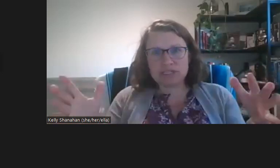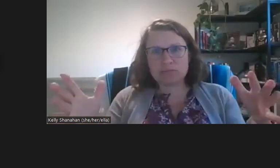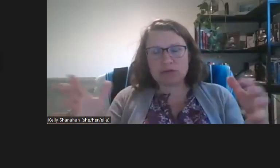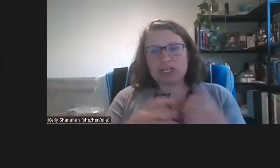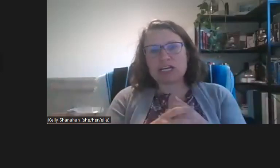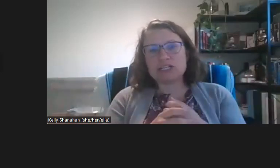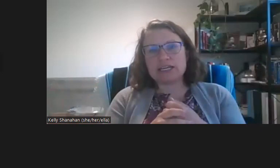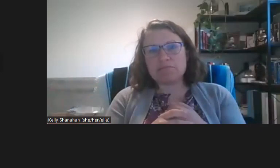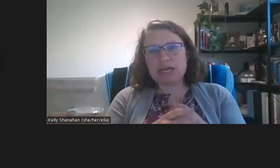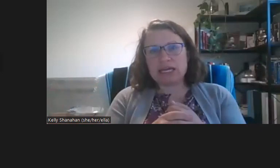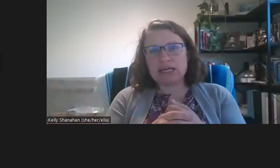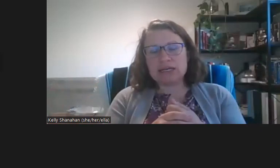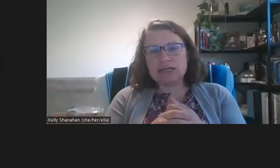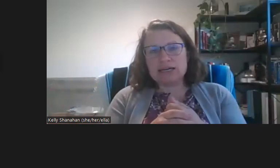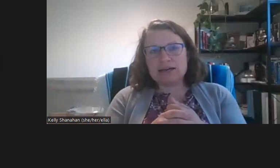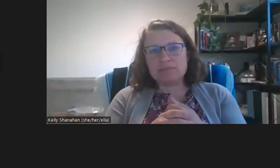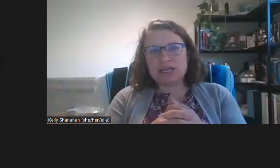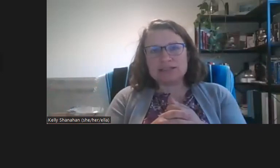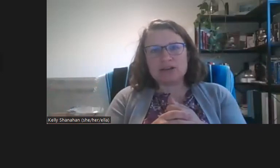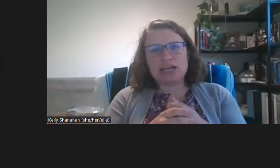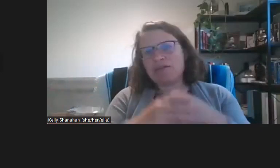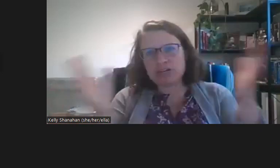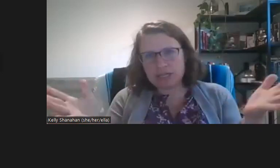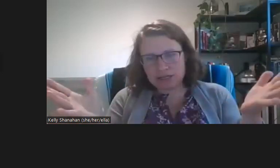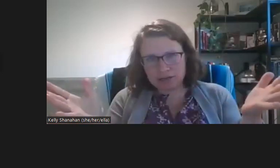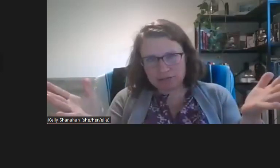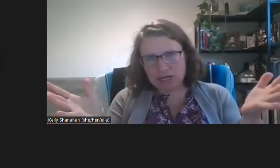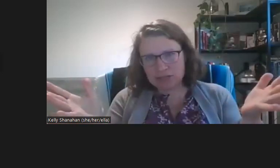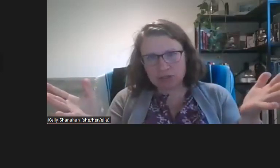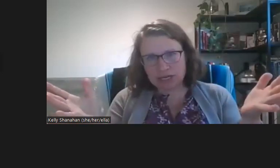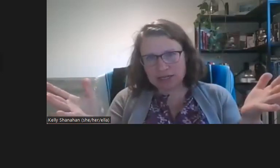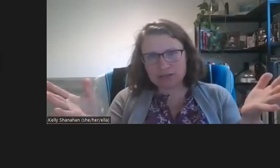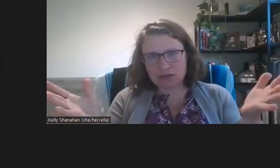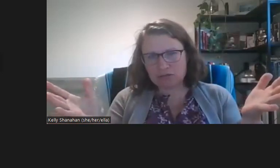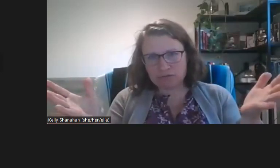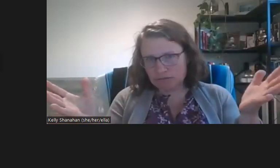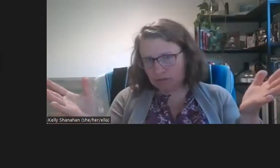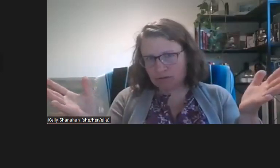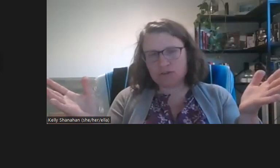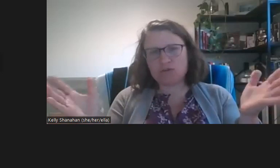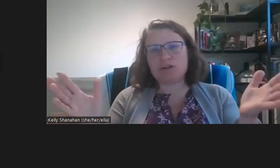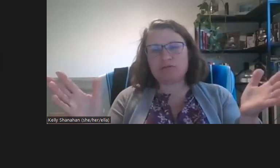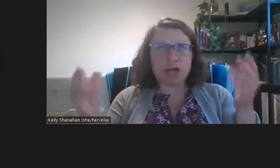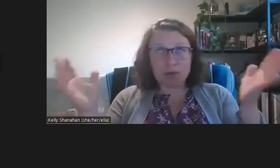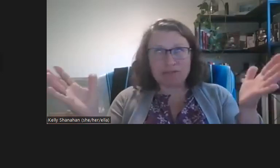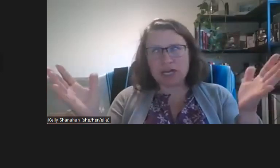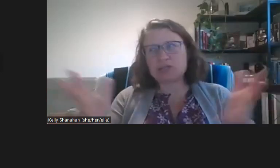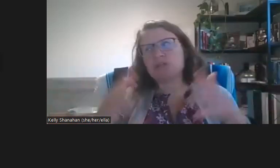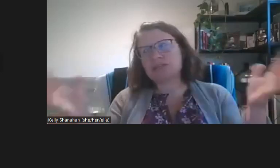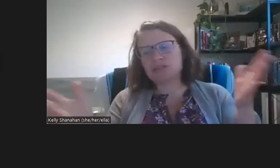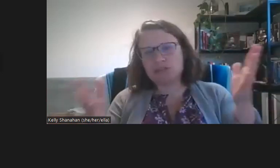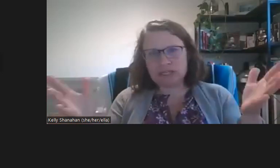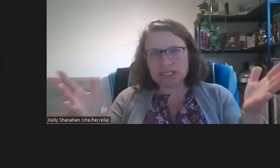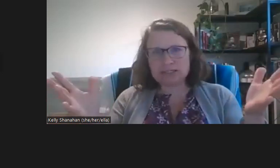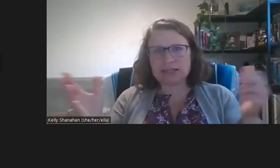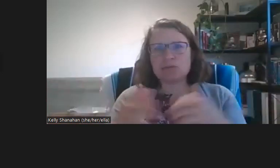sort of stigma reduction campaign, because every hospital that has to go sort of do their nonprofit hospital